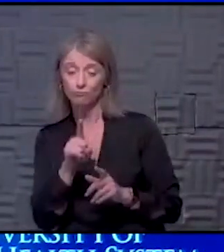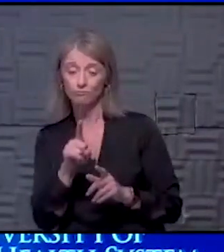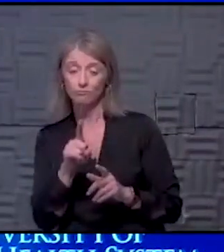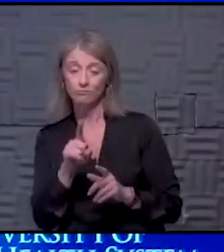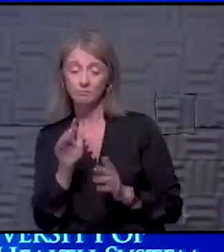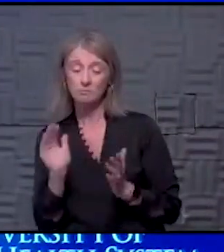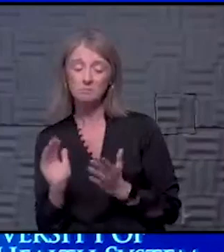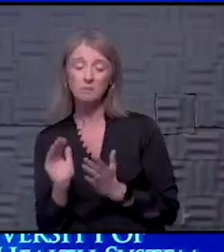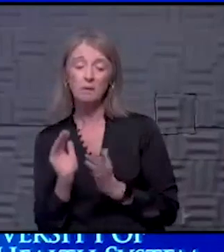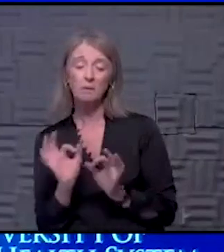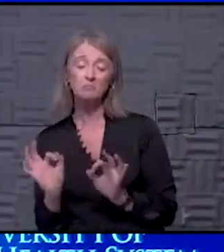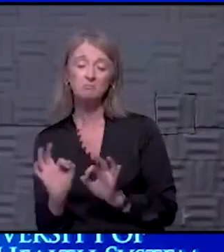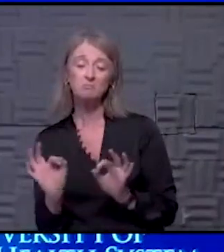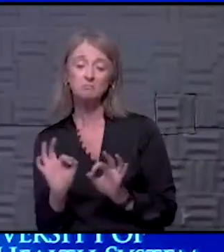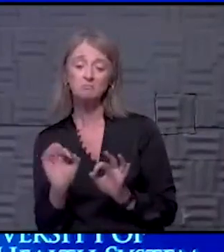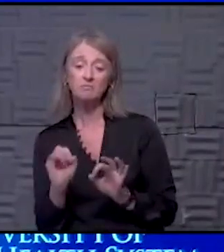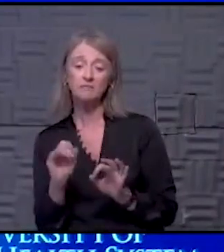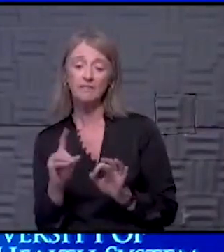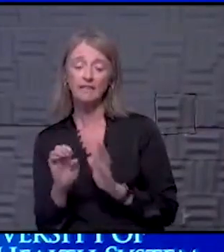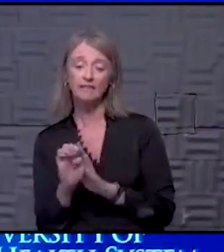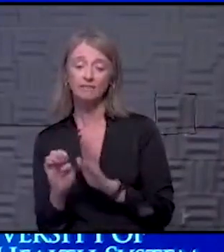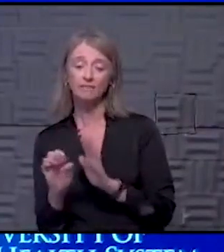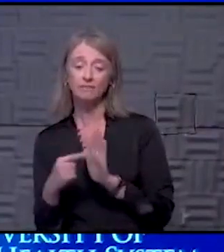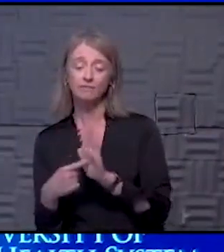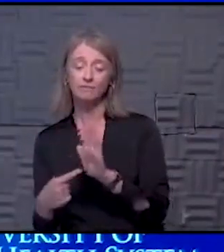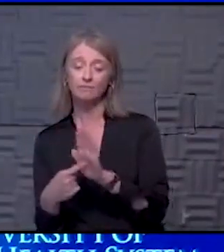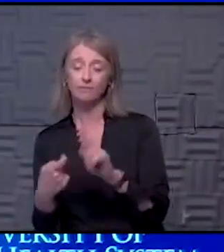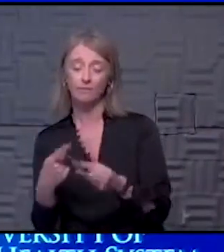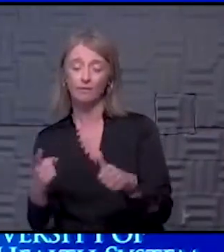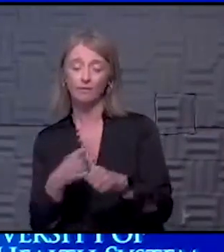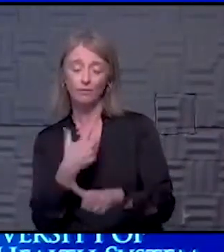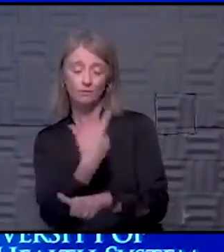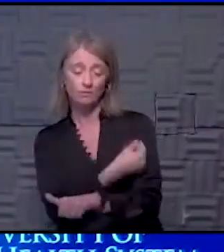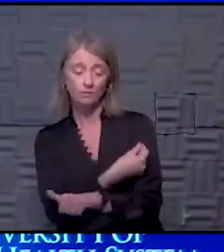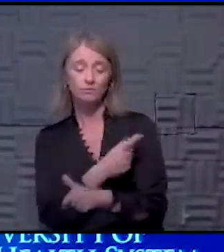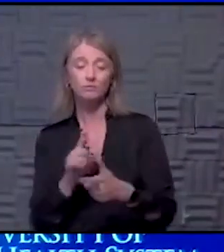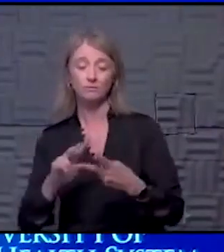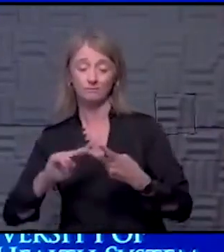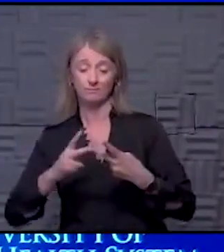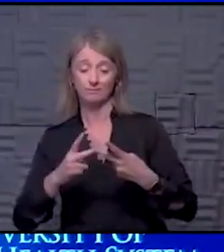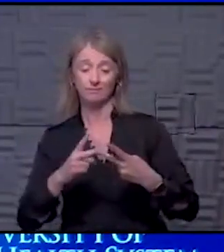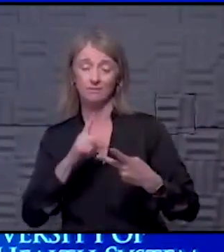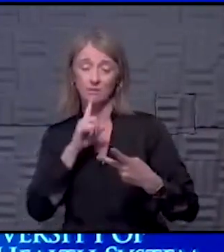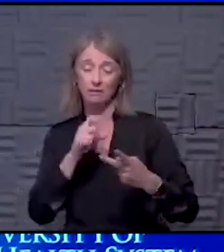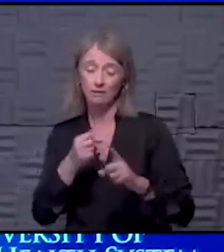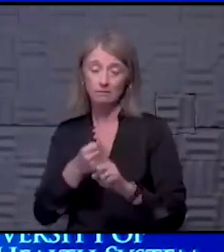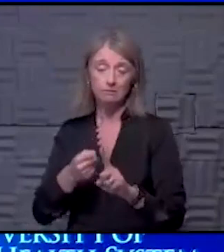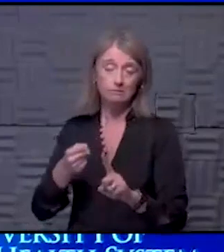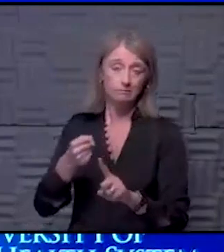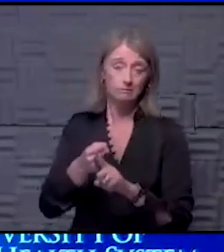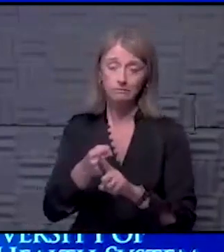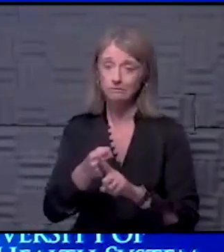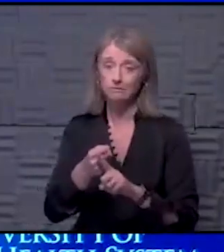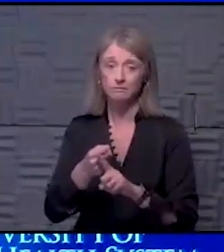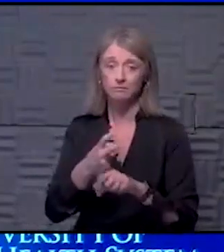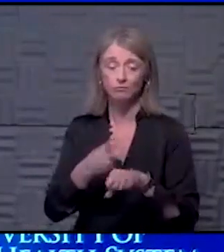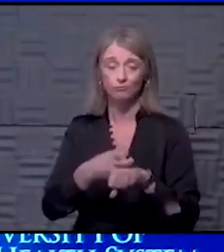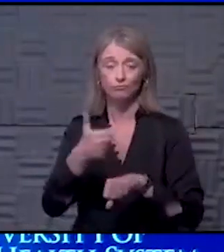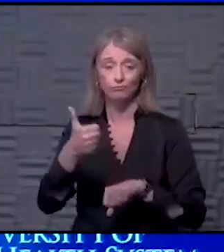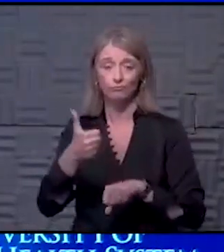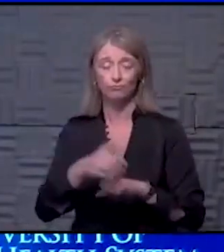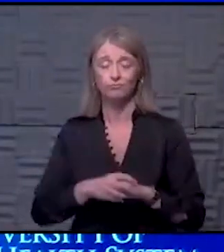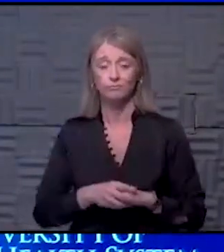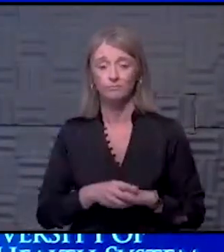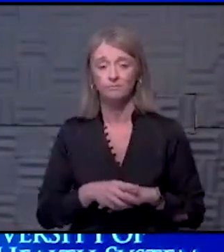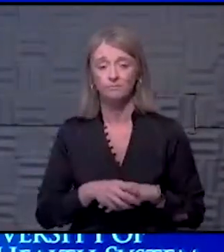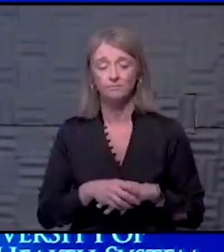very small side effects from their profiles from their first dose, and then their second dose really sort of sets them down at home